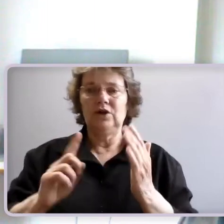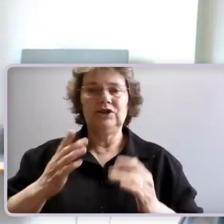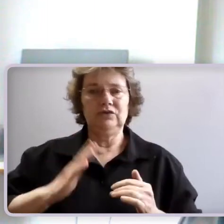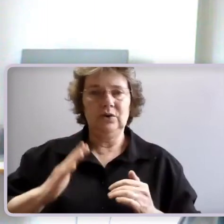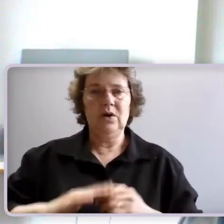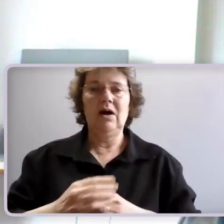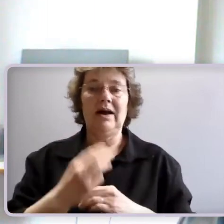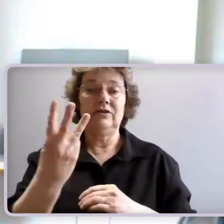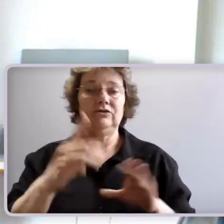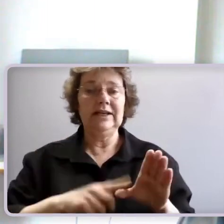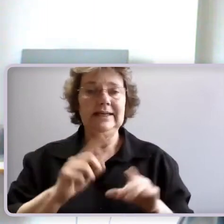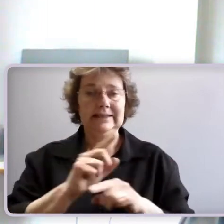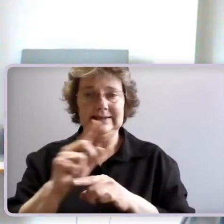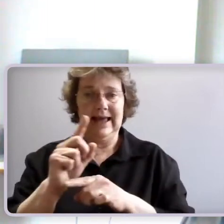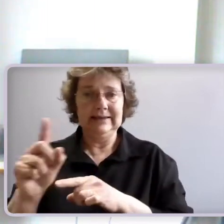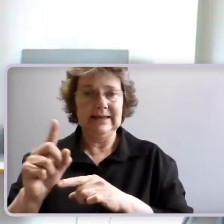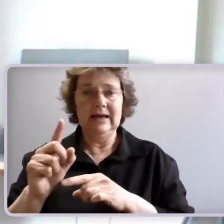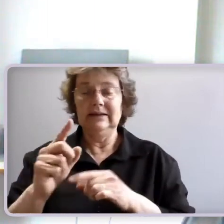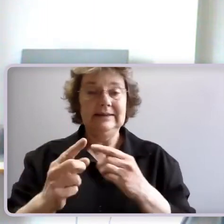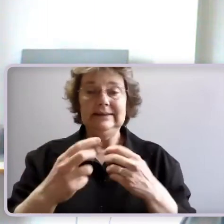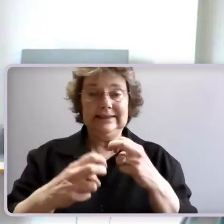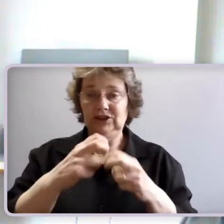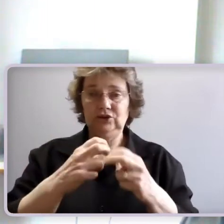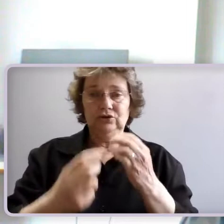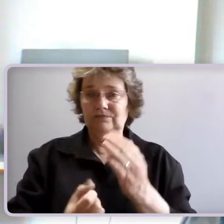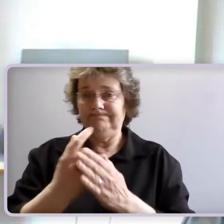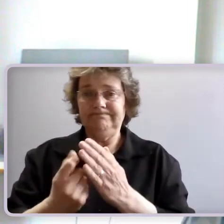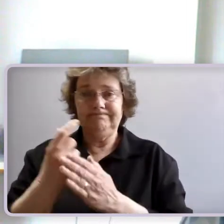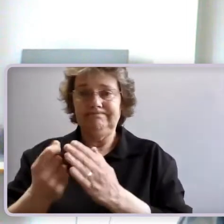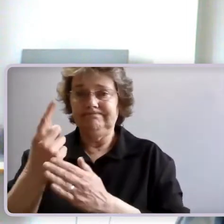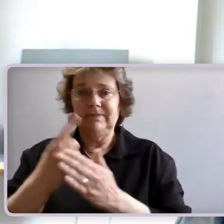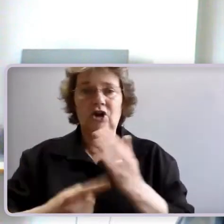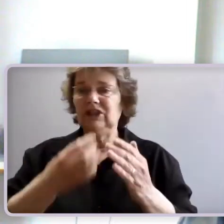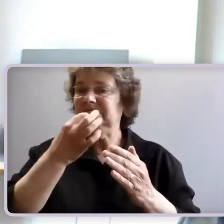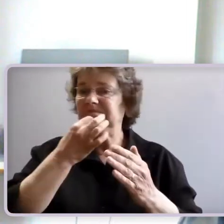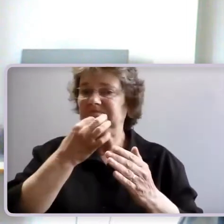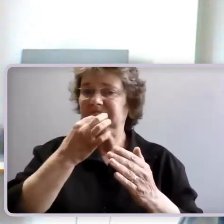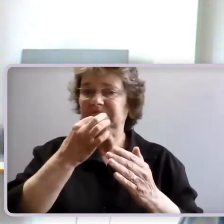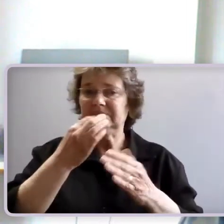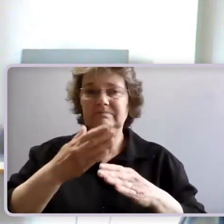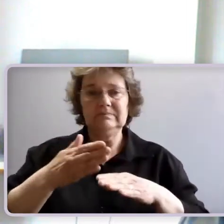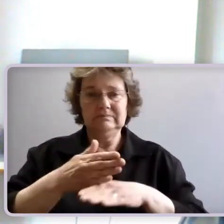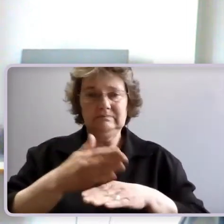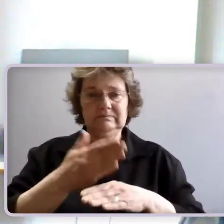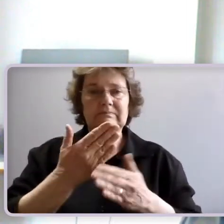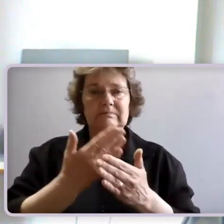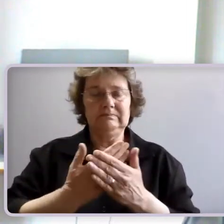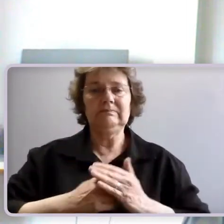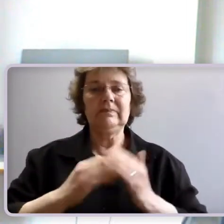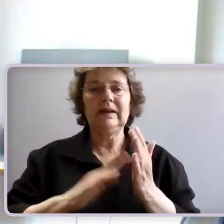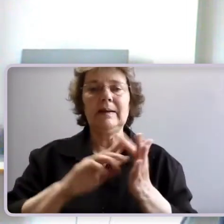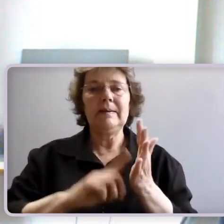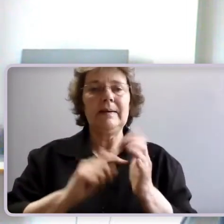only been tinkered with at the edges. In this session, Disability Advocate El Gibbs facilitates a panel discussion with sector